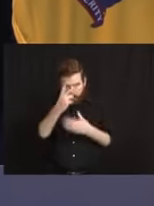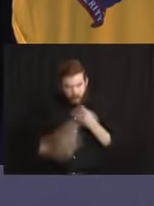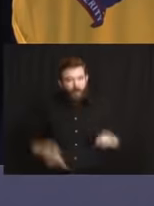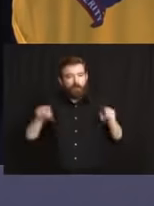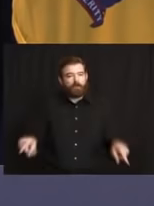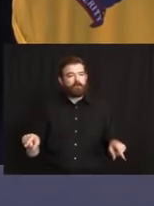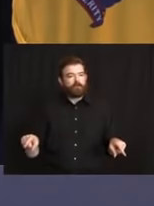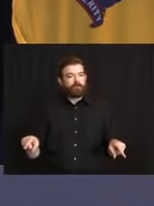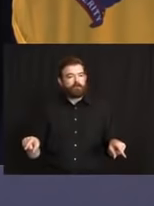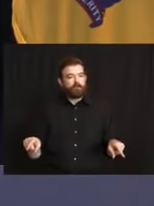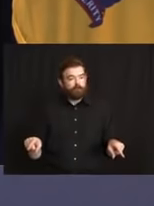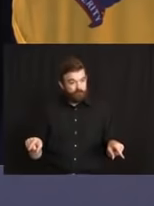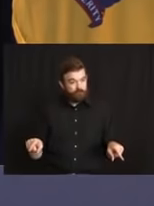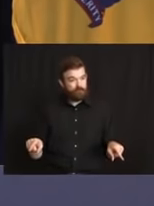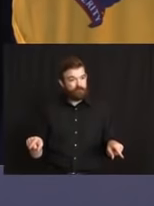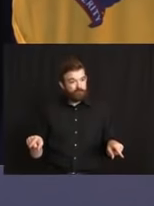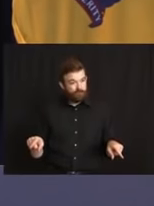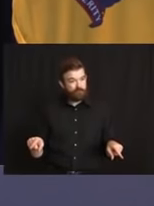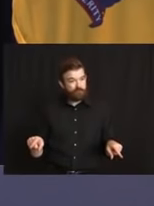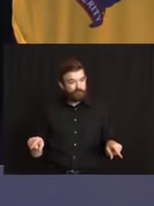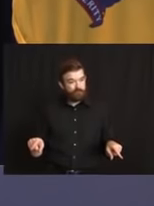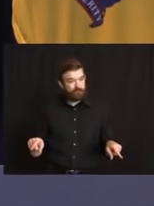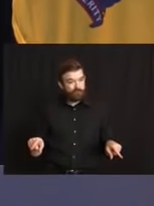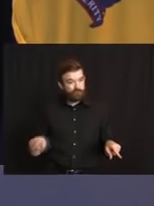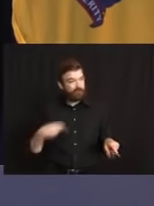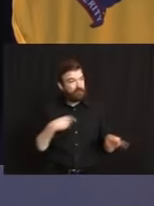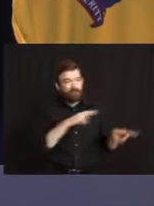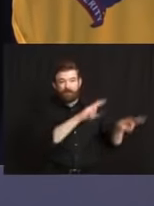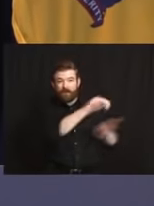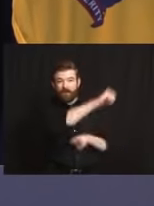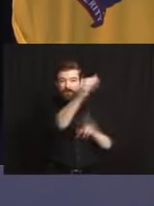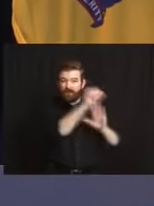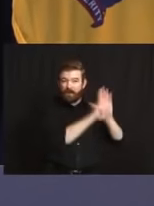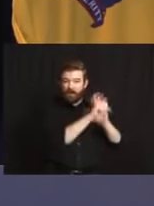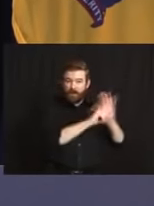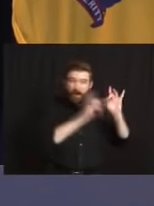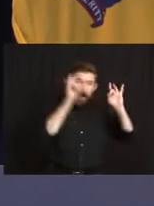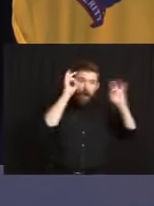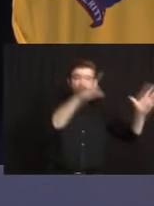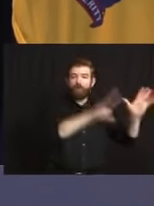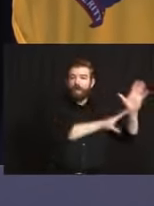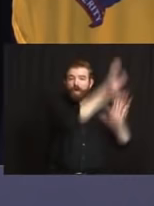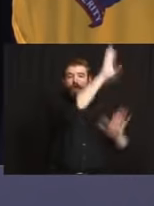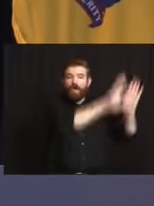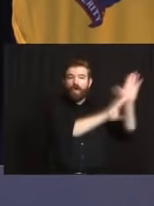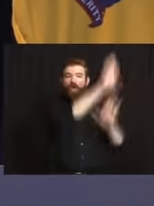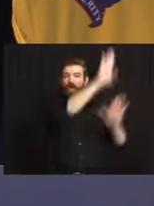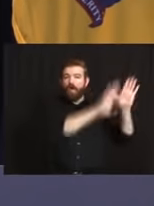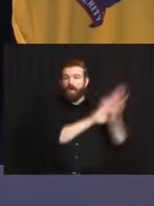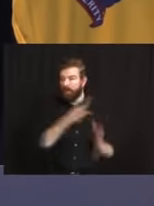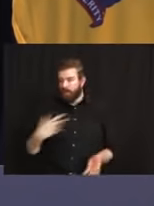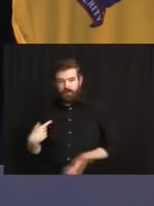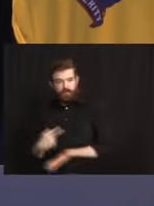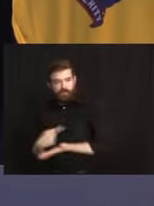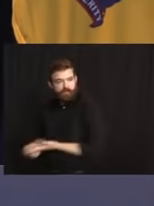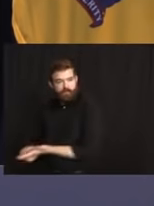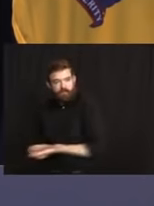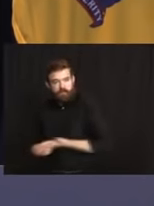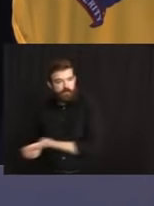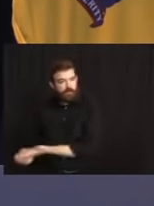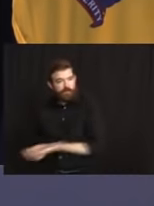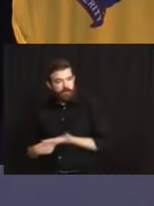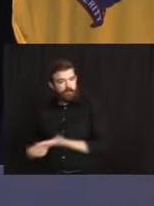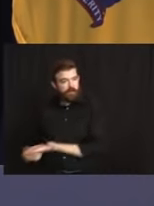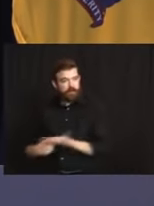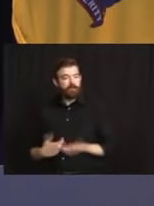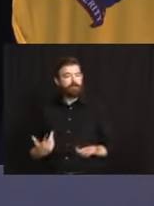locations, experienced now in other states. Judy and I have been back and forth yesterday in particular on rates of transmission